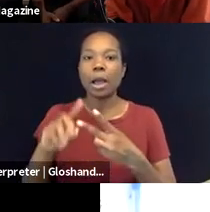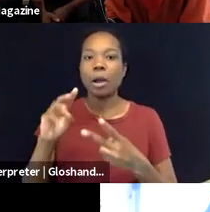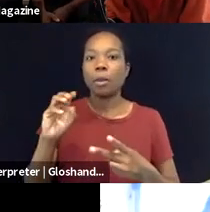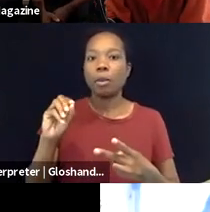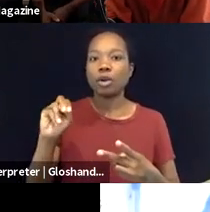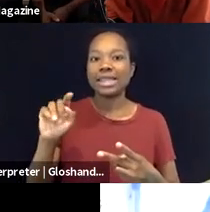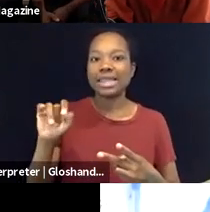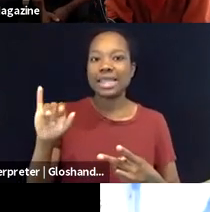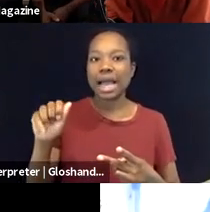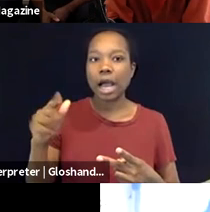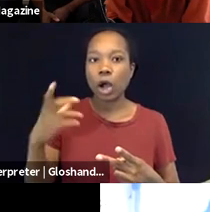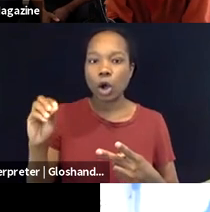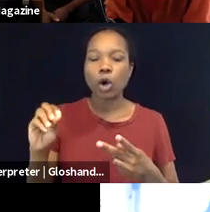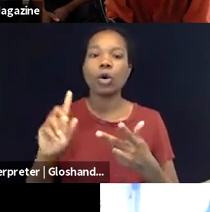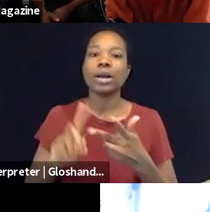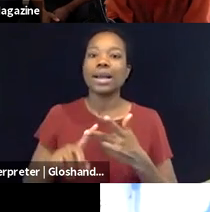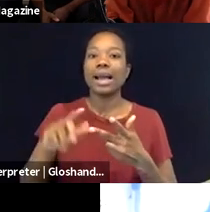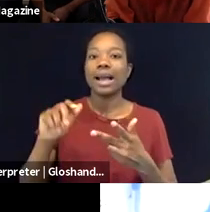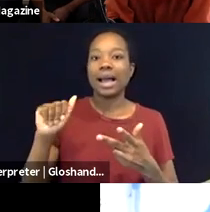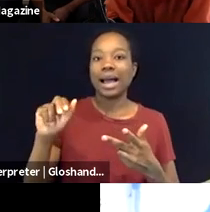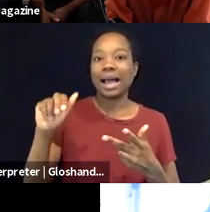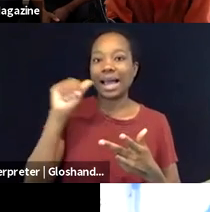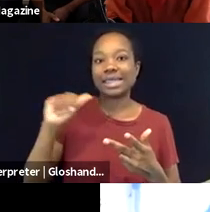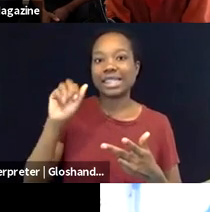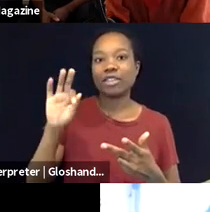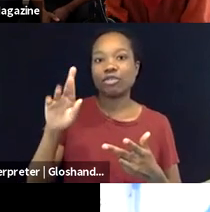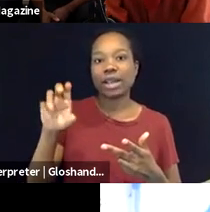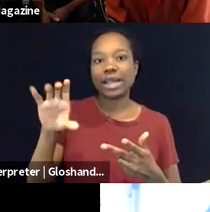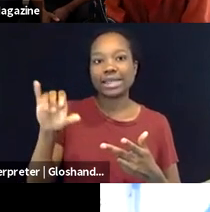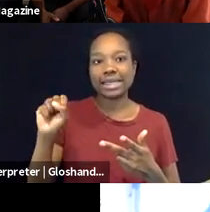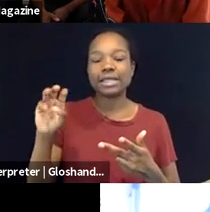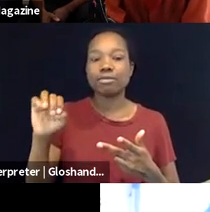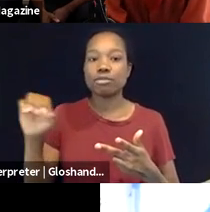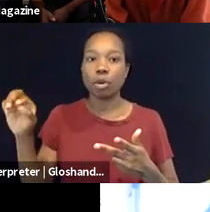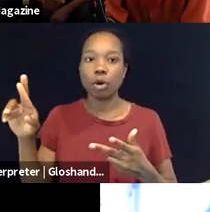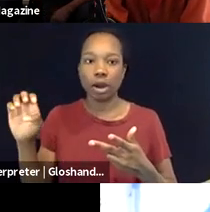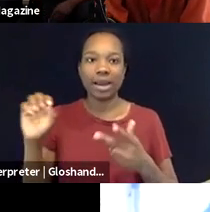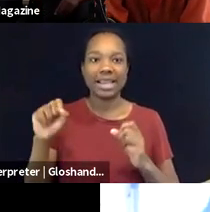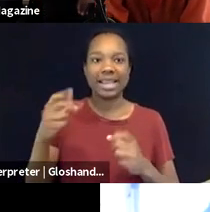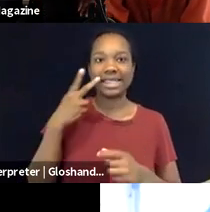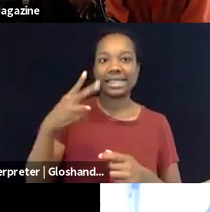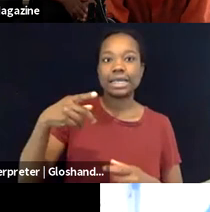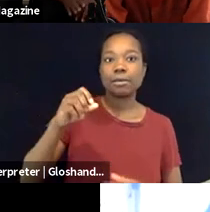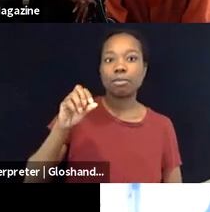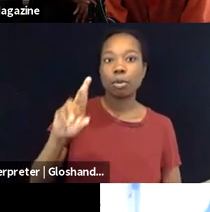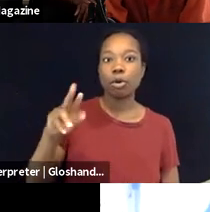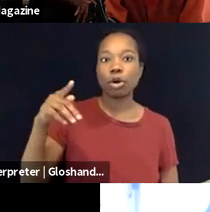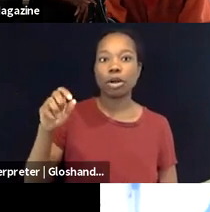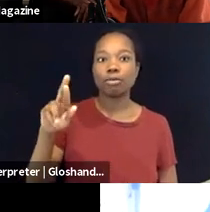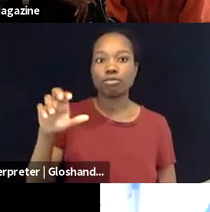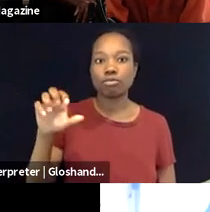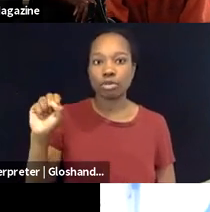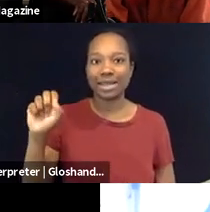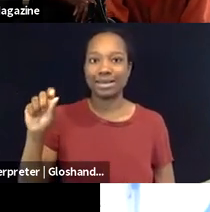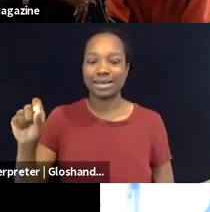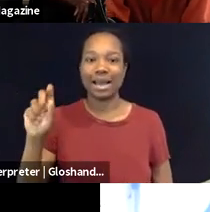Go to poorpress.net. You can also, I did children's books, and so did Leroy, specifically trying to